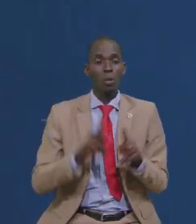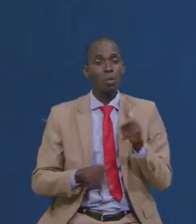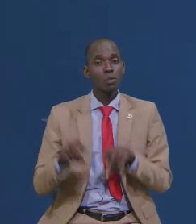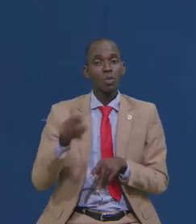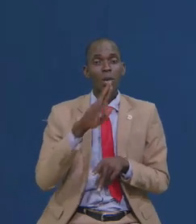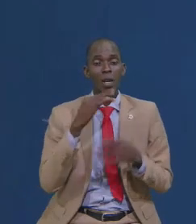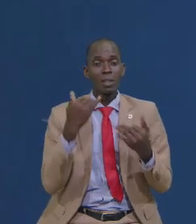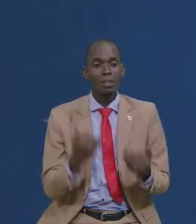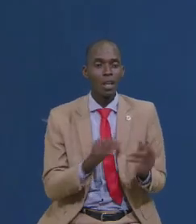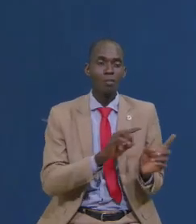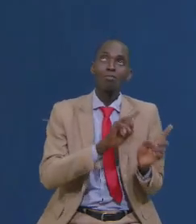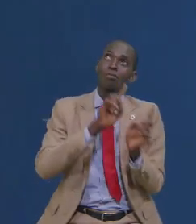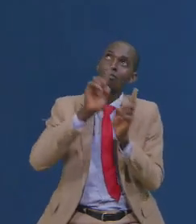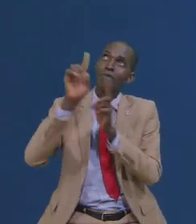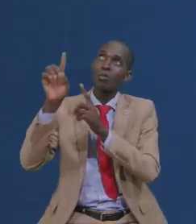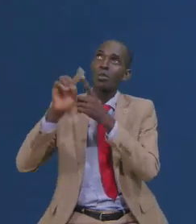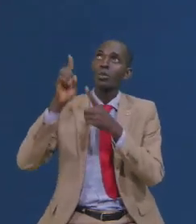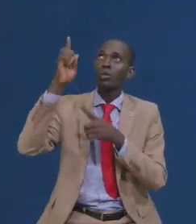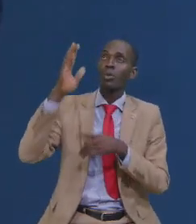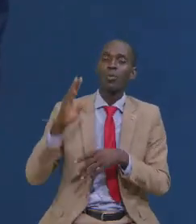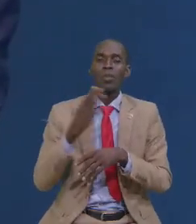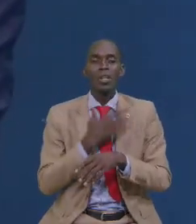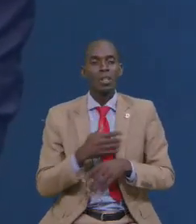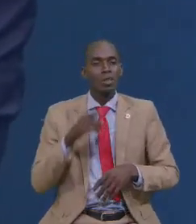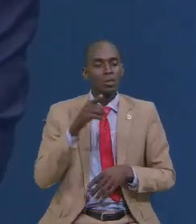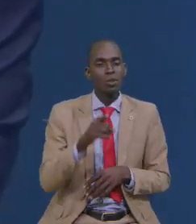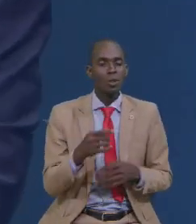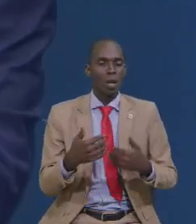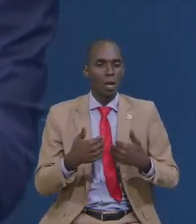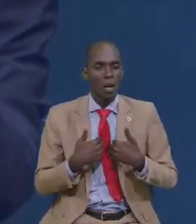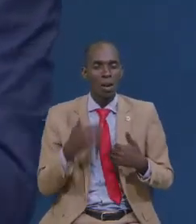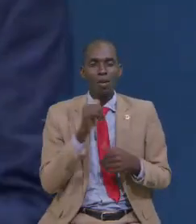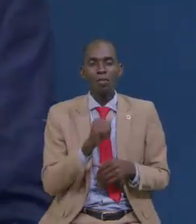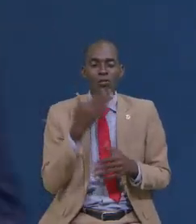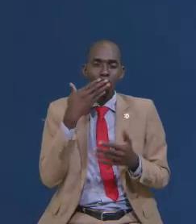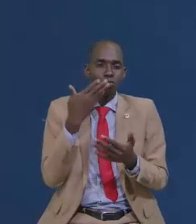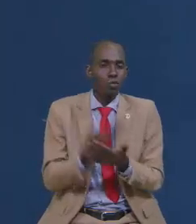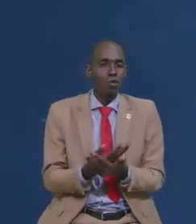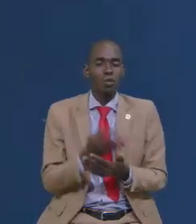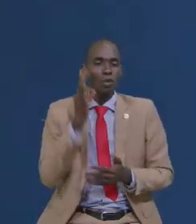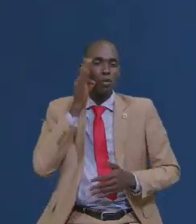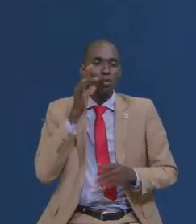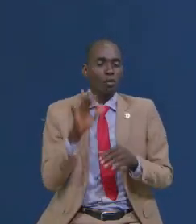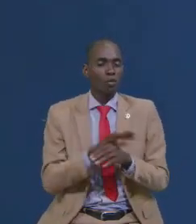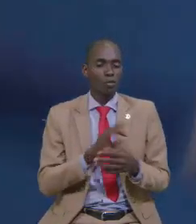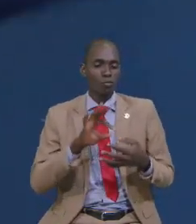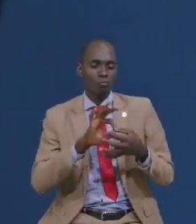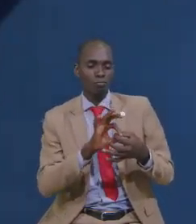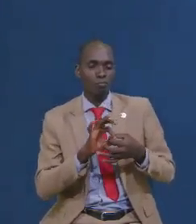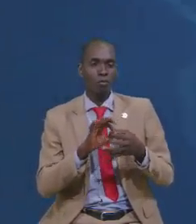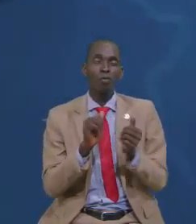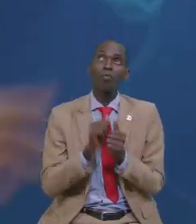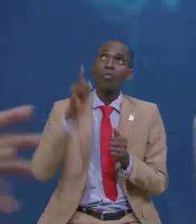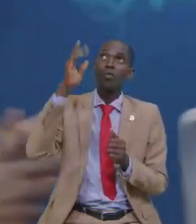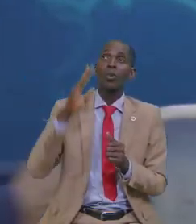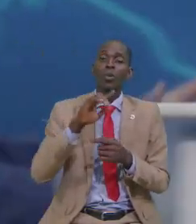coming to God, and you have a fruitful relationship with God. When he gives you the forgiveness, he gives